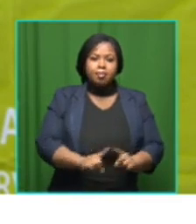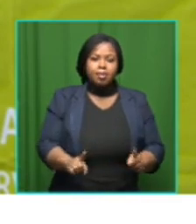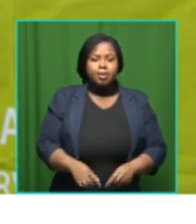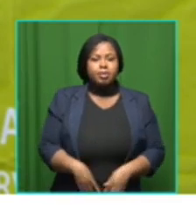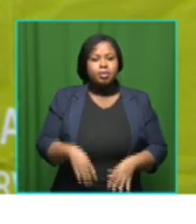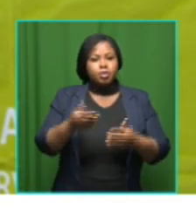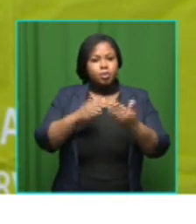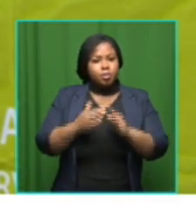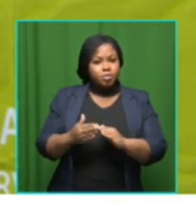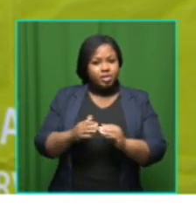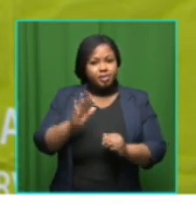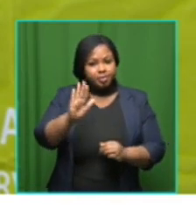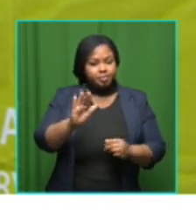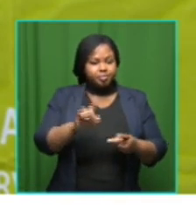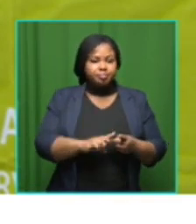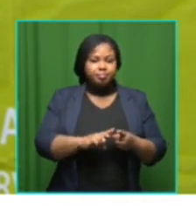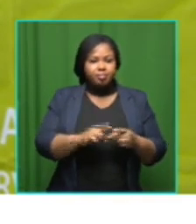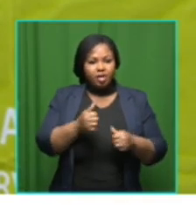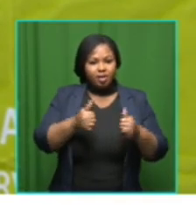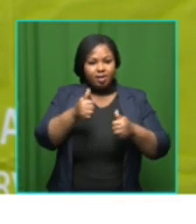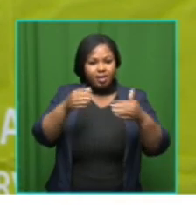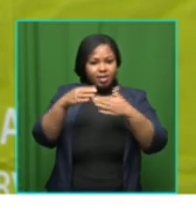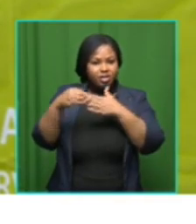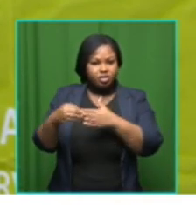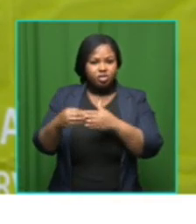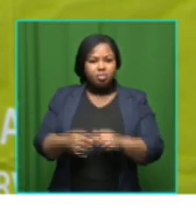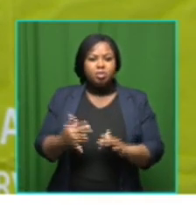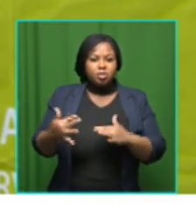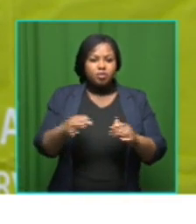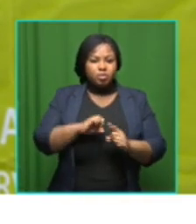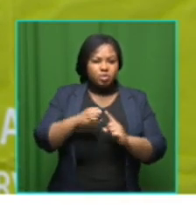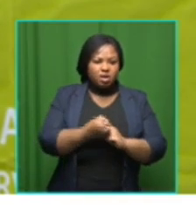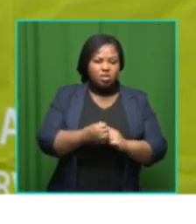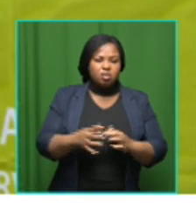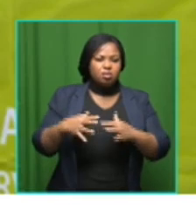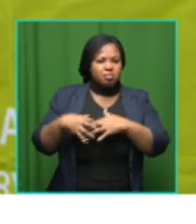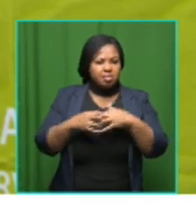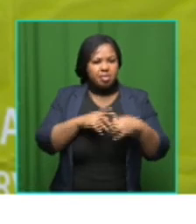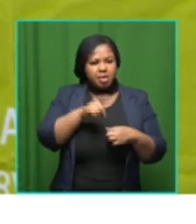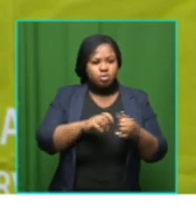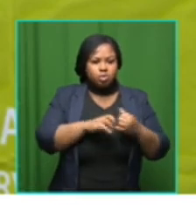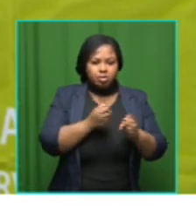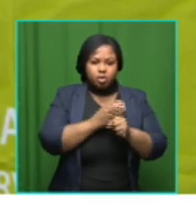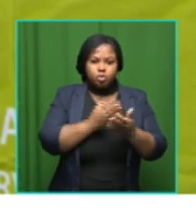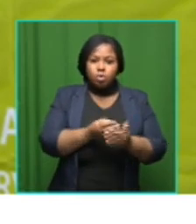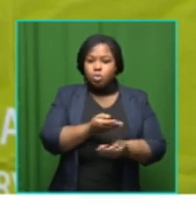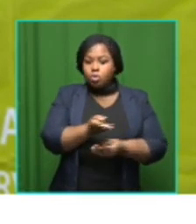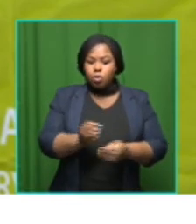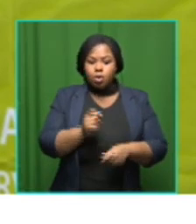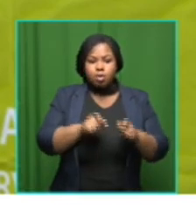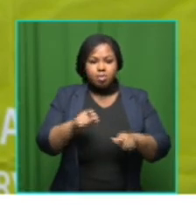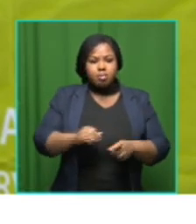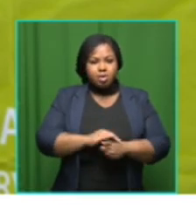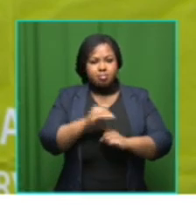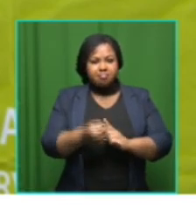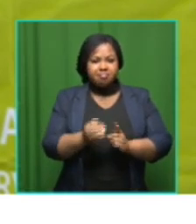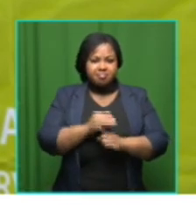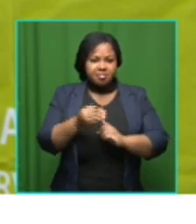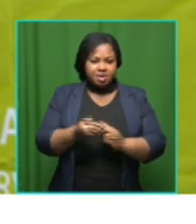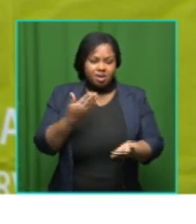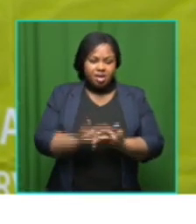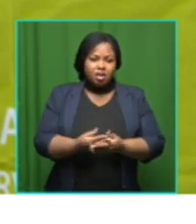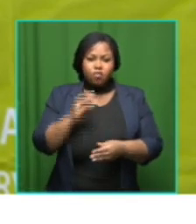leadership, work together with the communities, civil society formations, just to make sure that people are protected from any charlatans